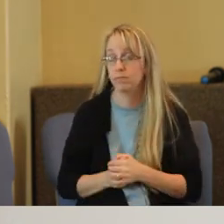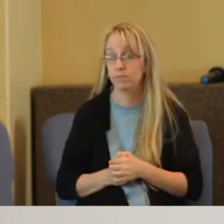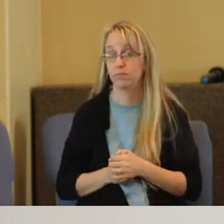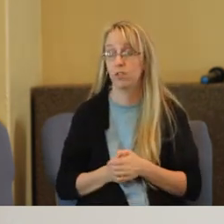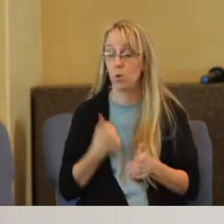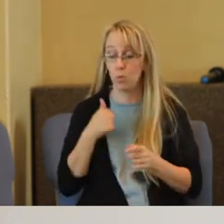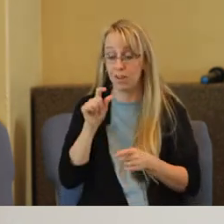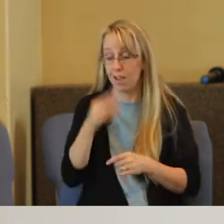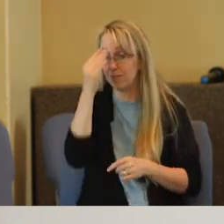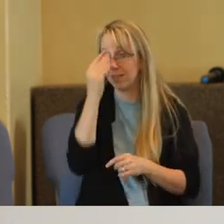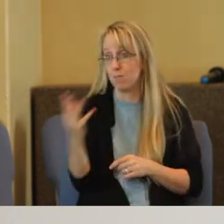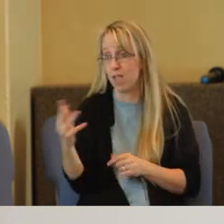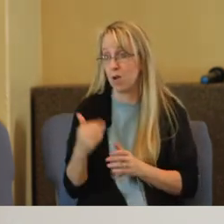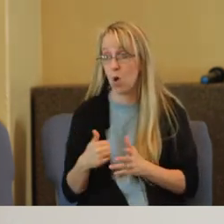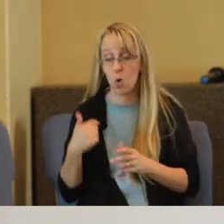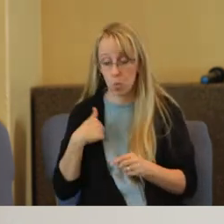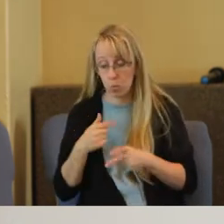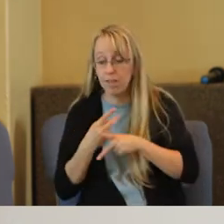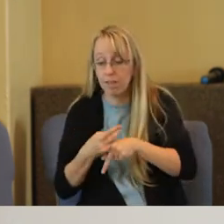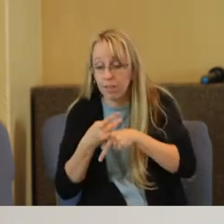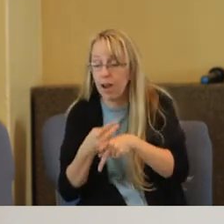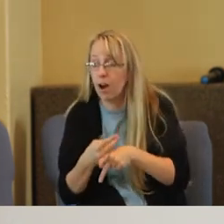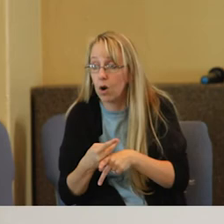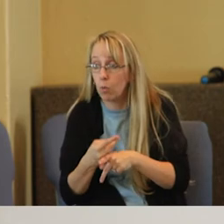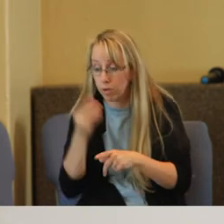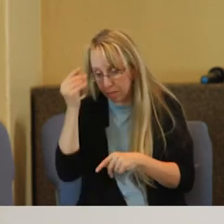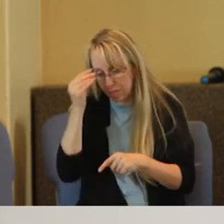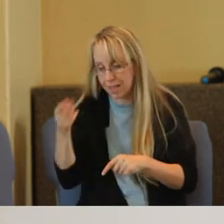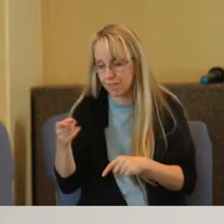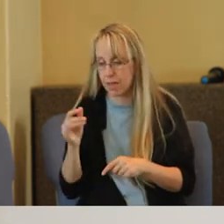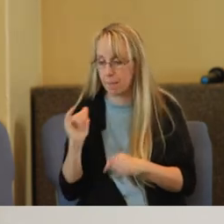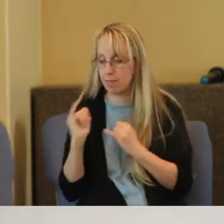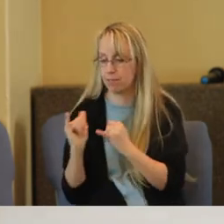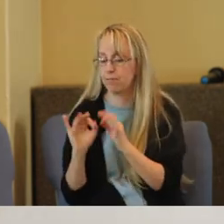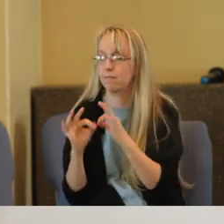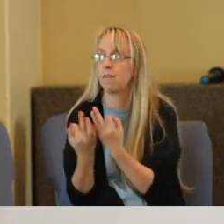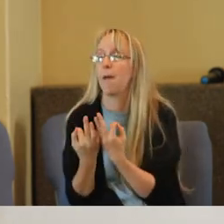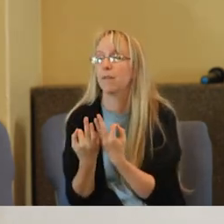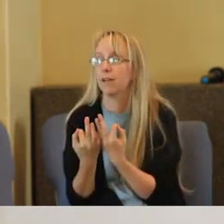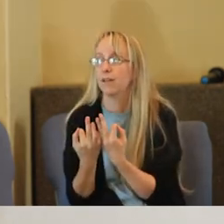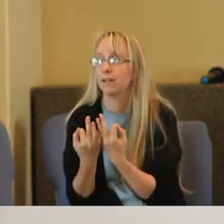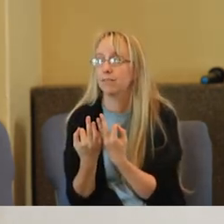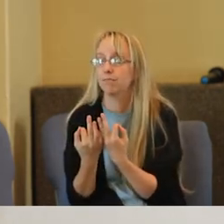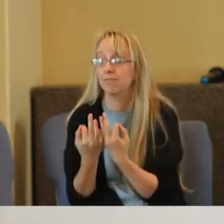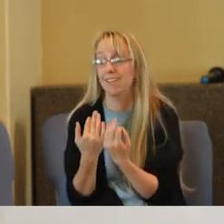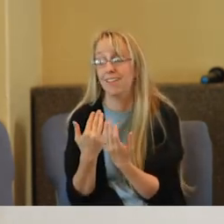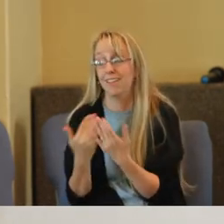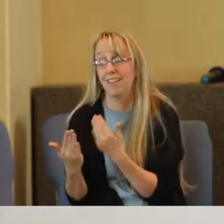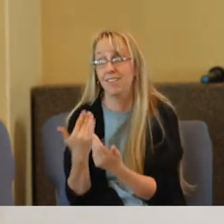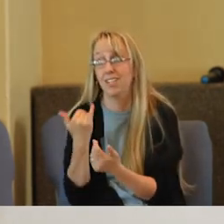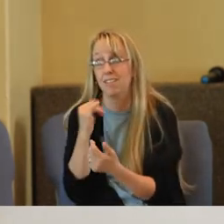know we care. We think of them as being family, even in the uncomfortable places of the world.